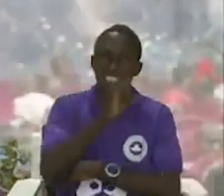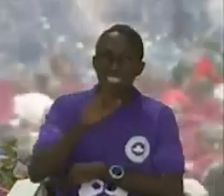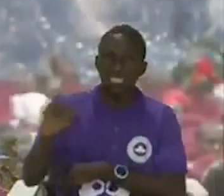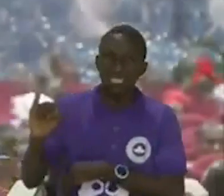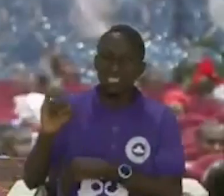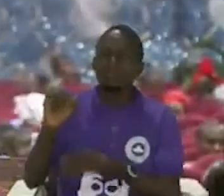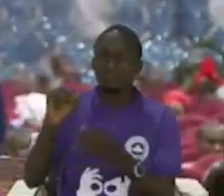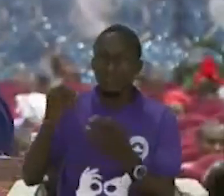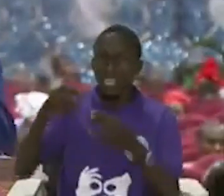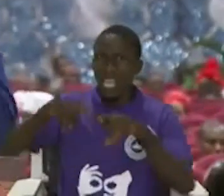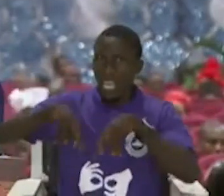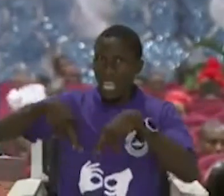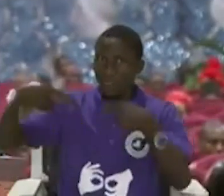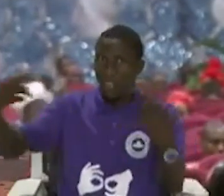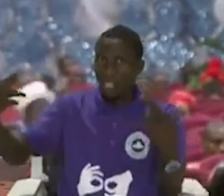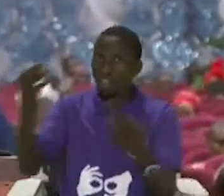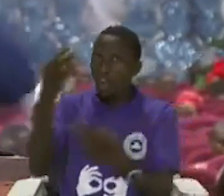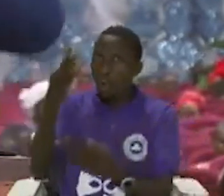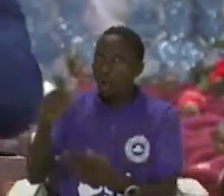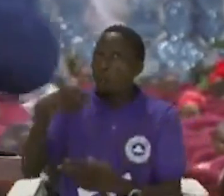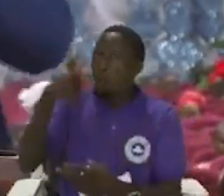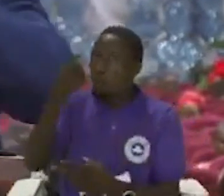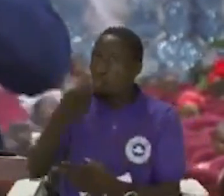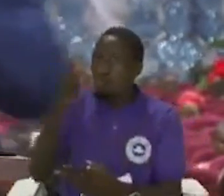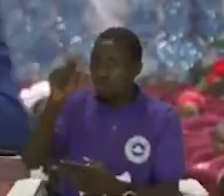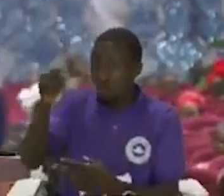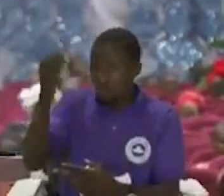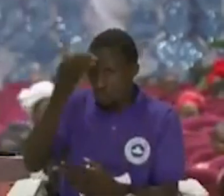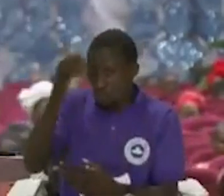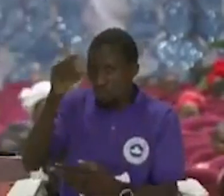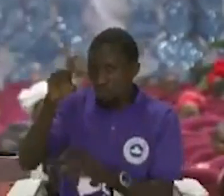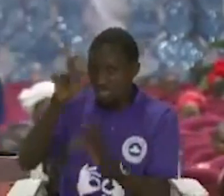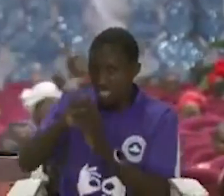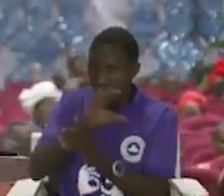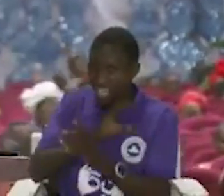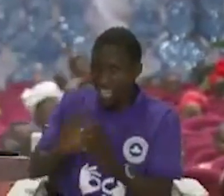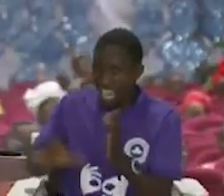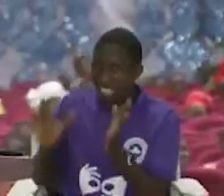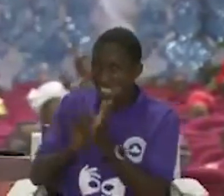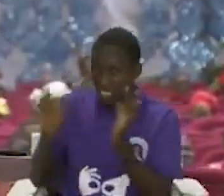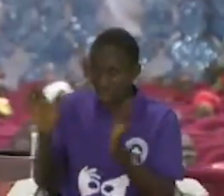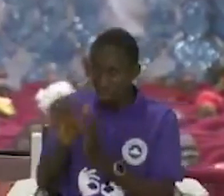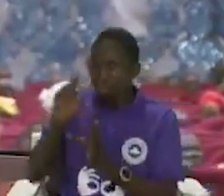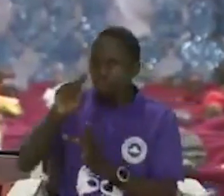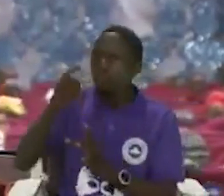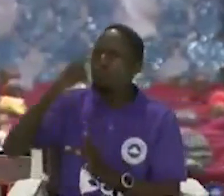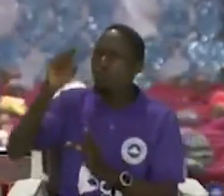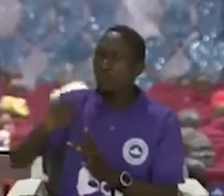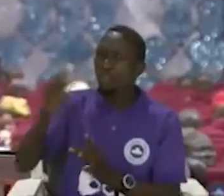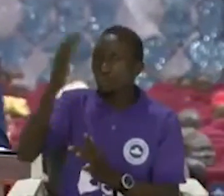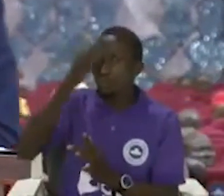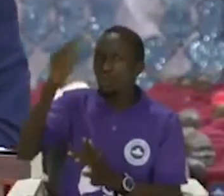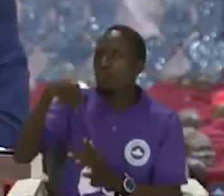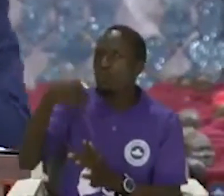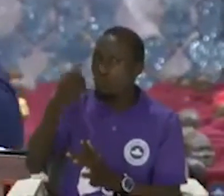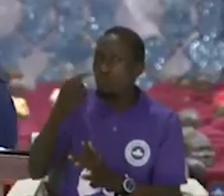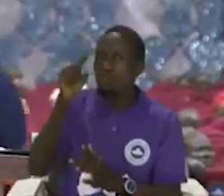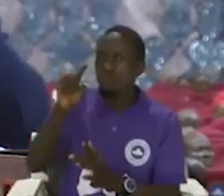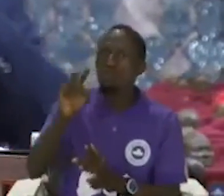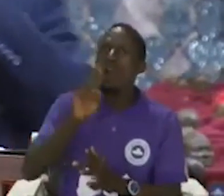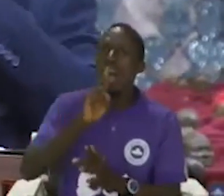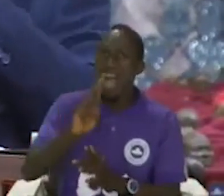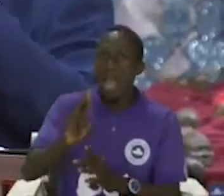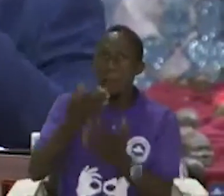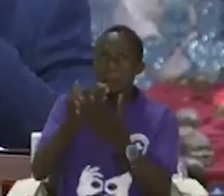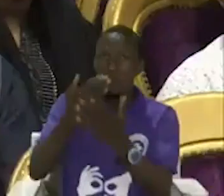the revelation of who you know that you are in Christ Jesus. You must know who you are in Christ Jesus for you to accomplish